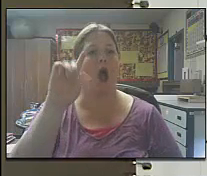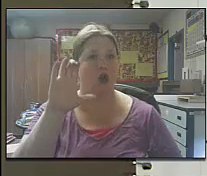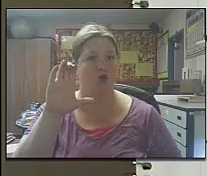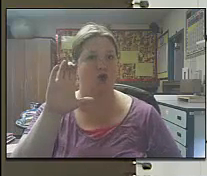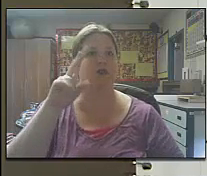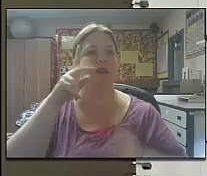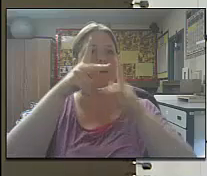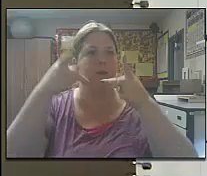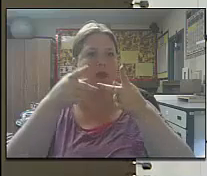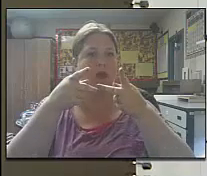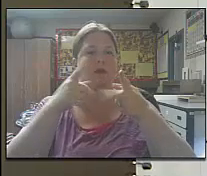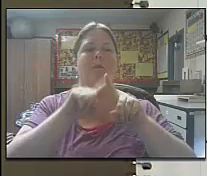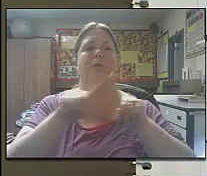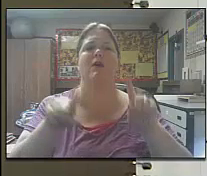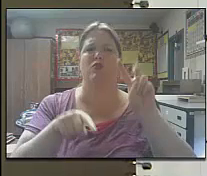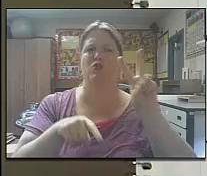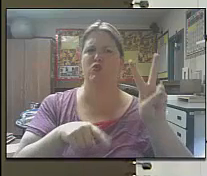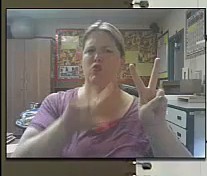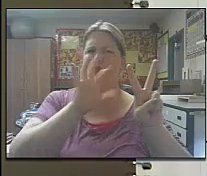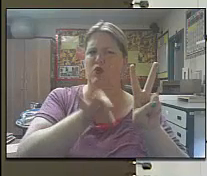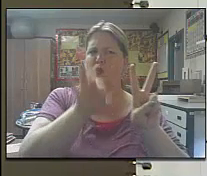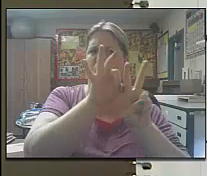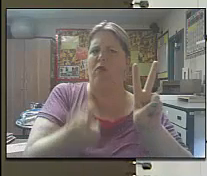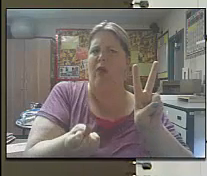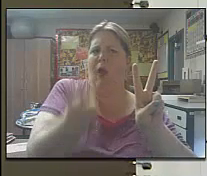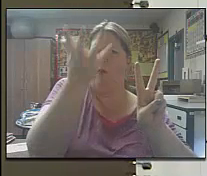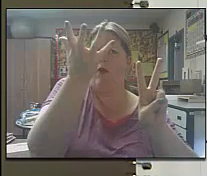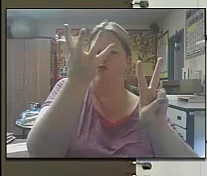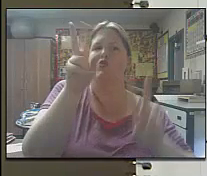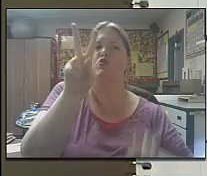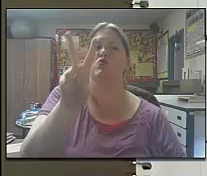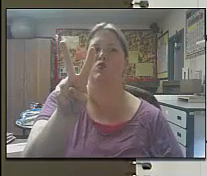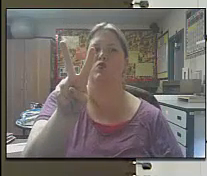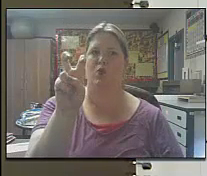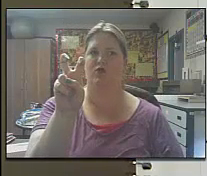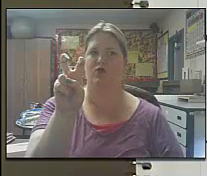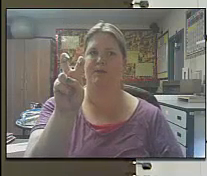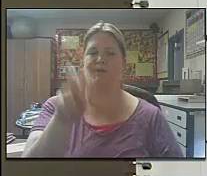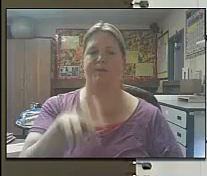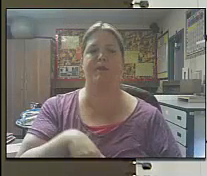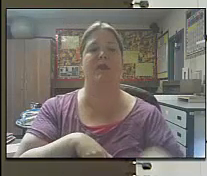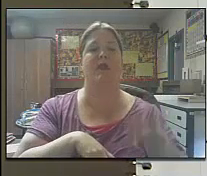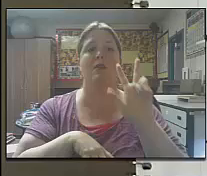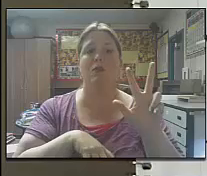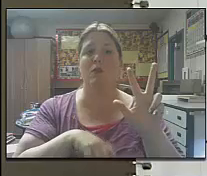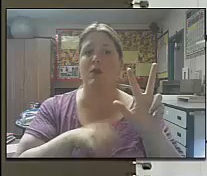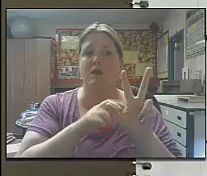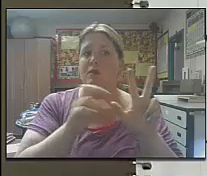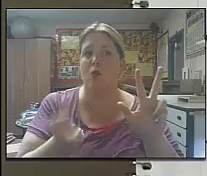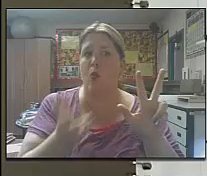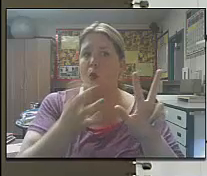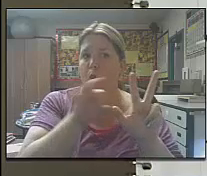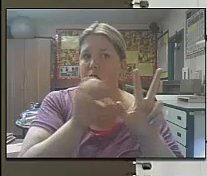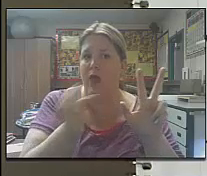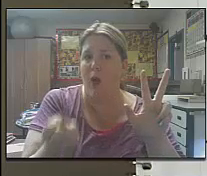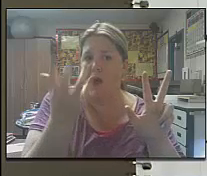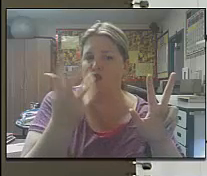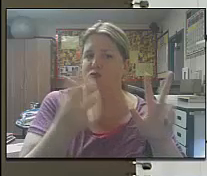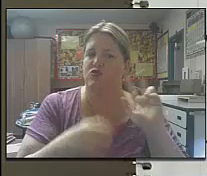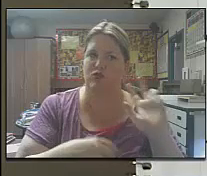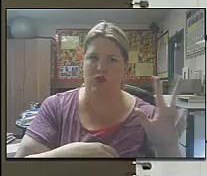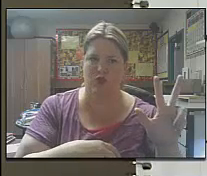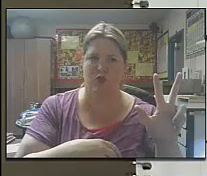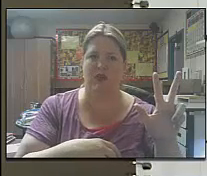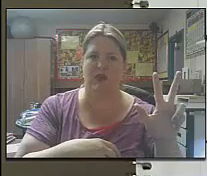worth is its value. The 3 is worth 3 tenths, which